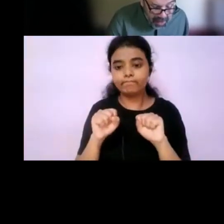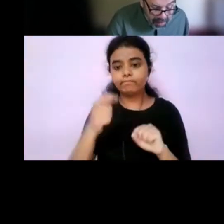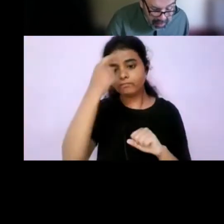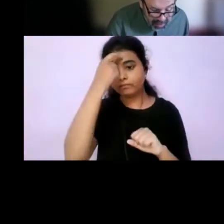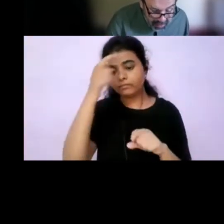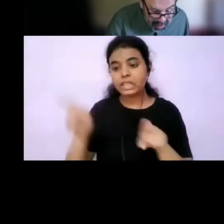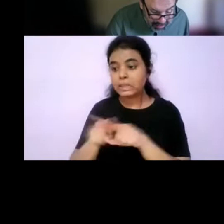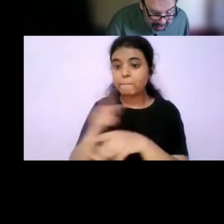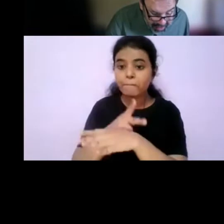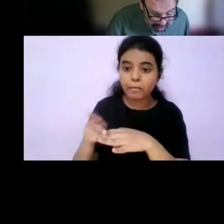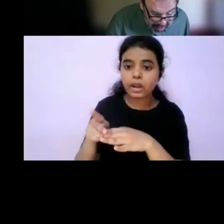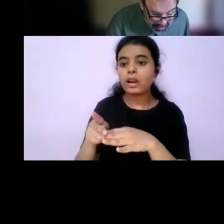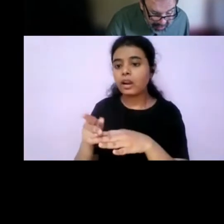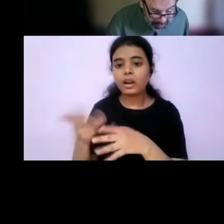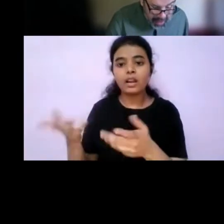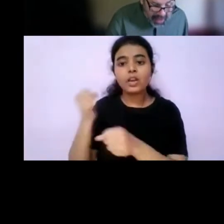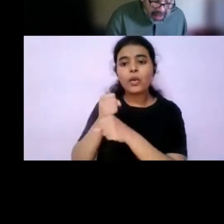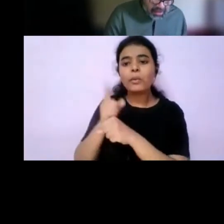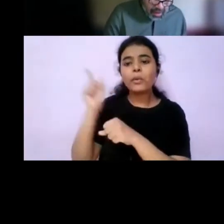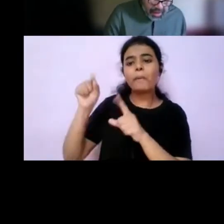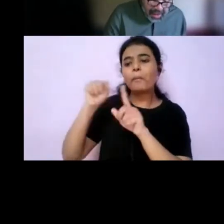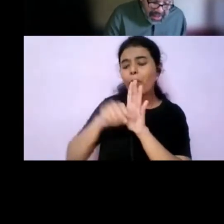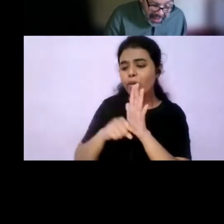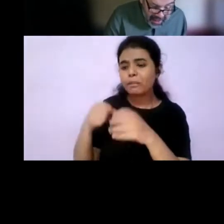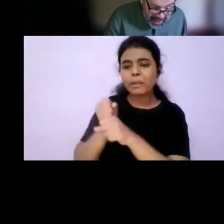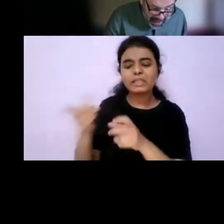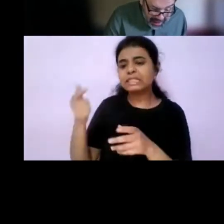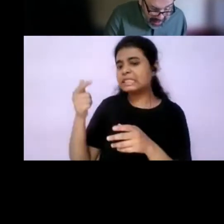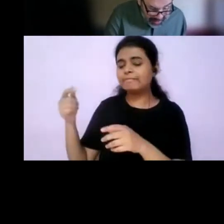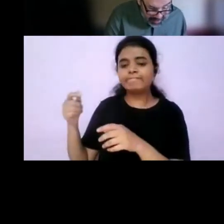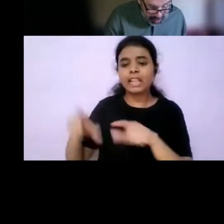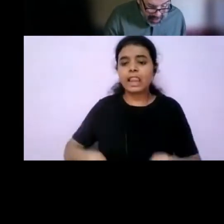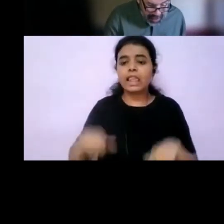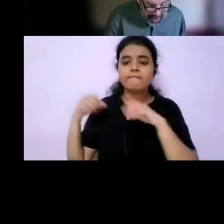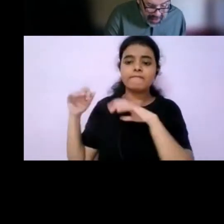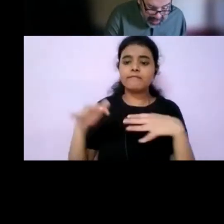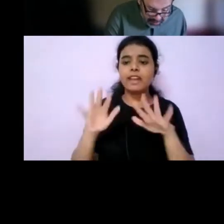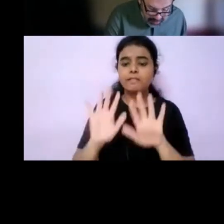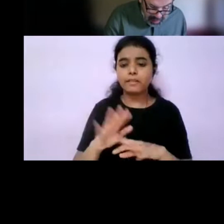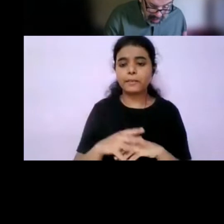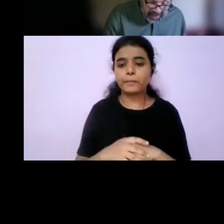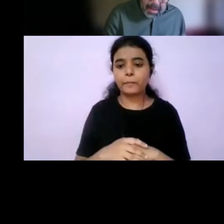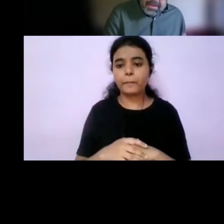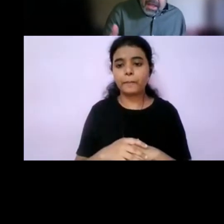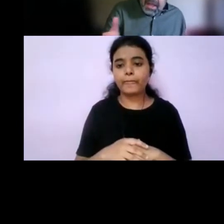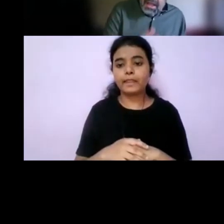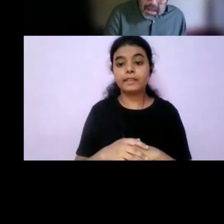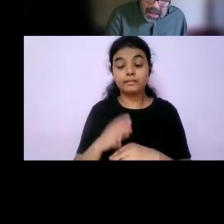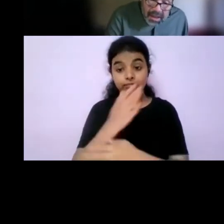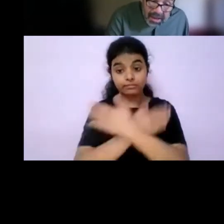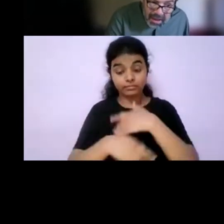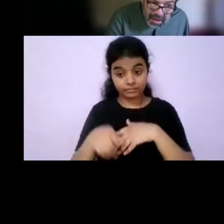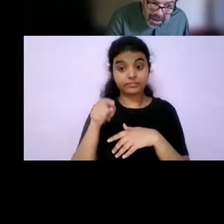who make policies that affect their lives. Historically then, in India, as elsewhere, disability, and I think